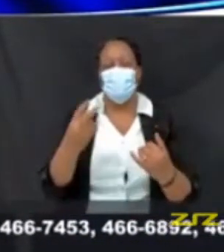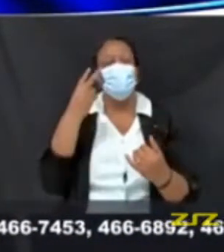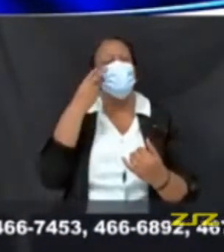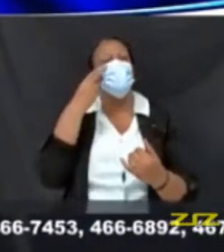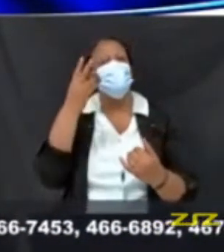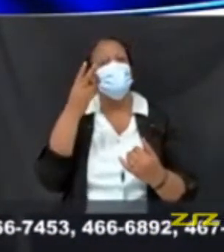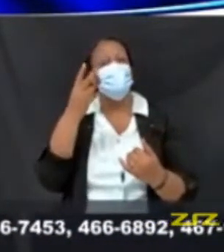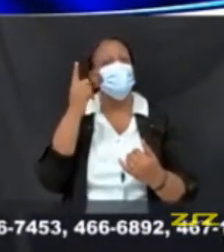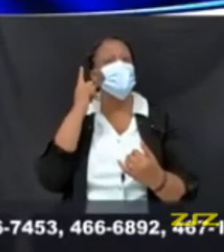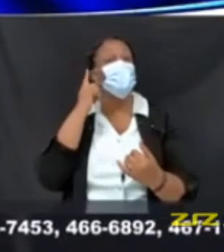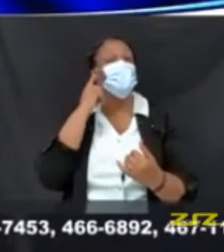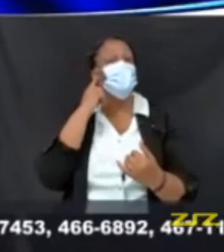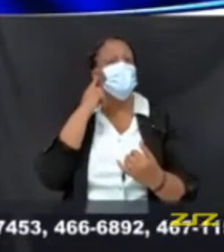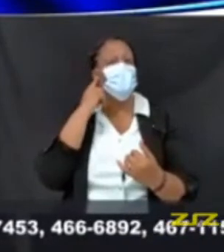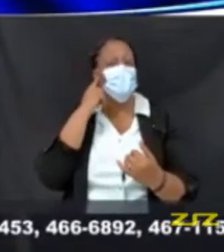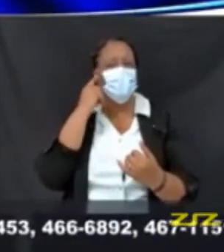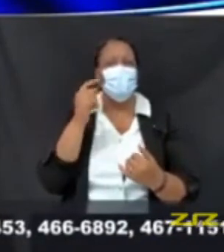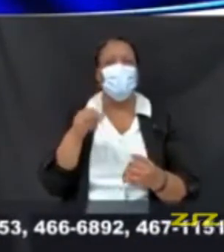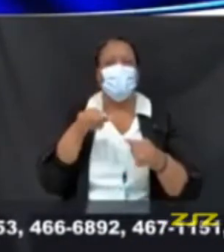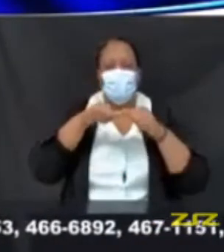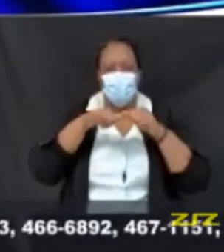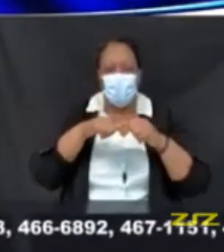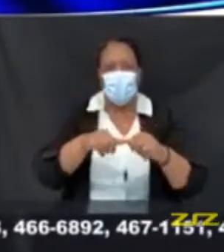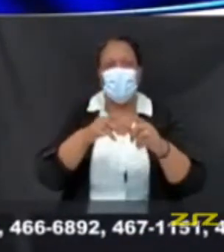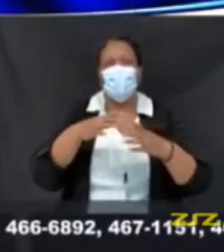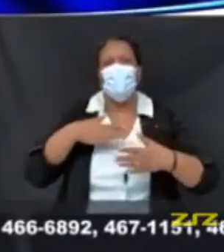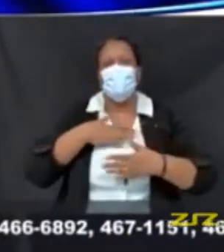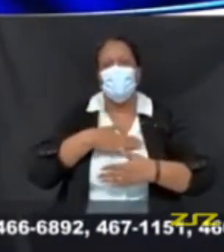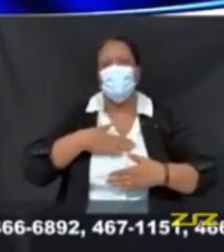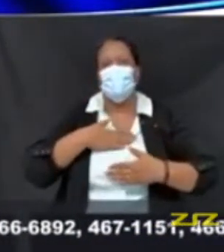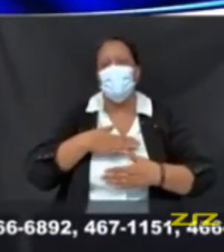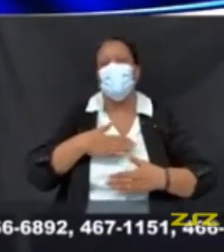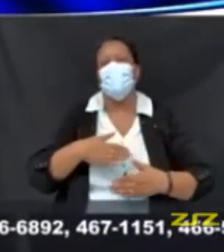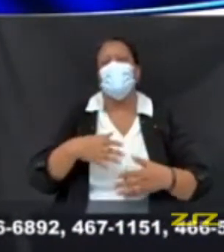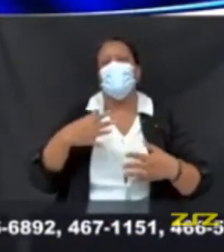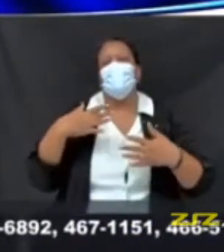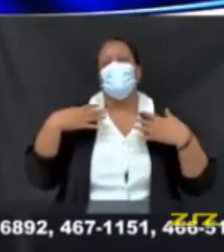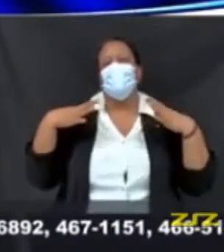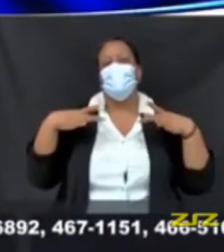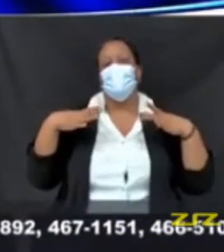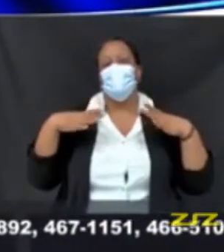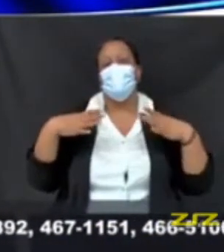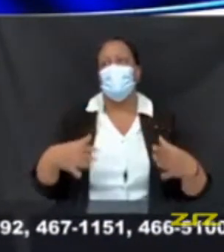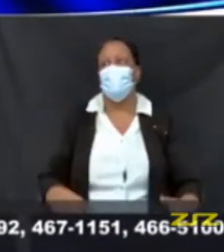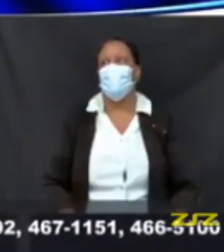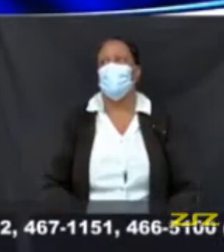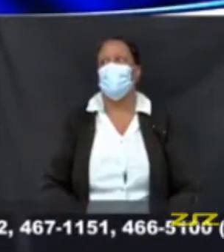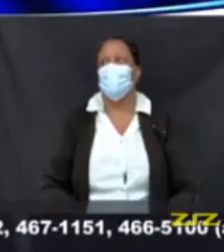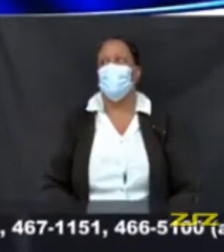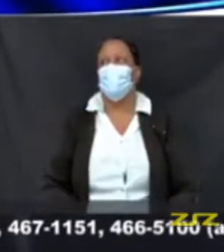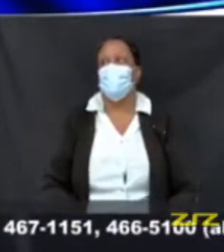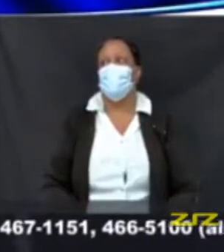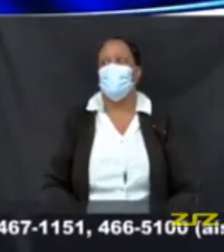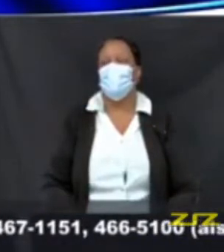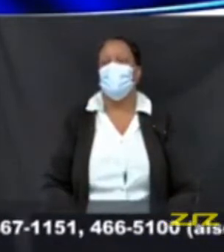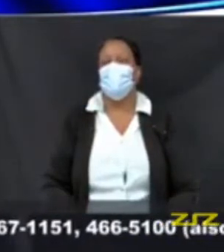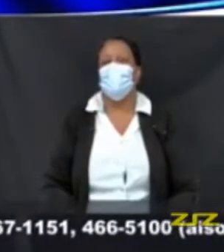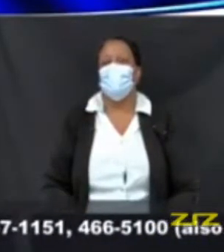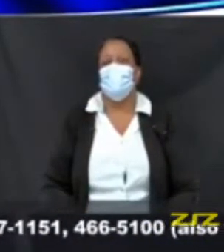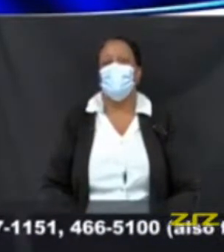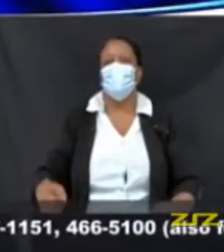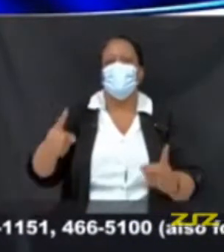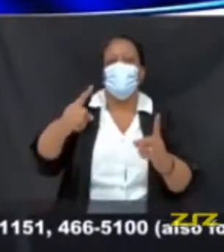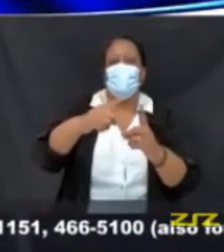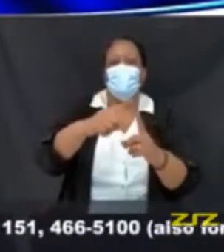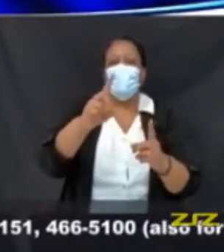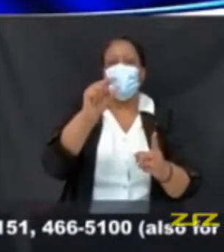right now, so I just want to tell you to continue to enjoy yourself, and I'm looking forward to seeing you back on the 20th of this month.